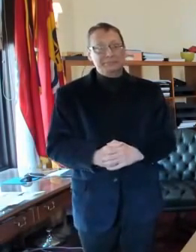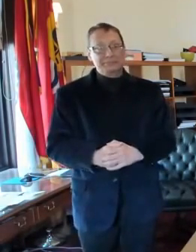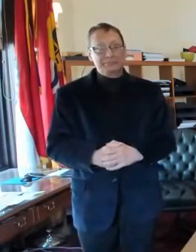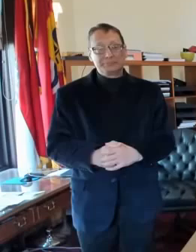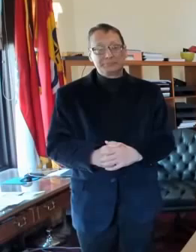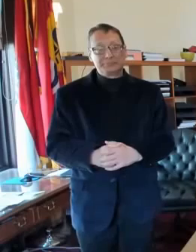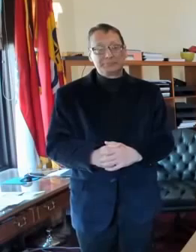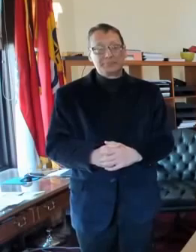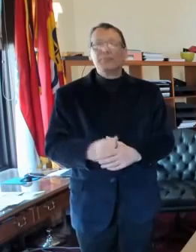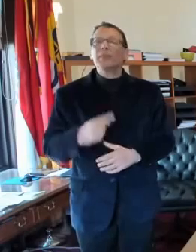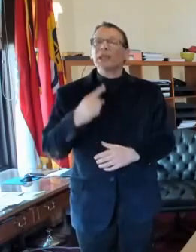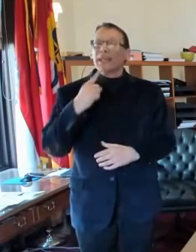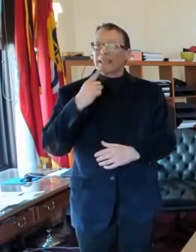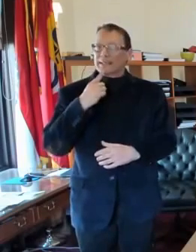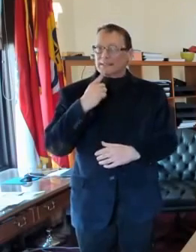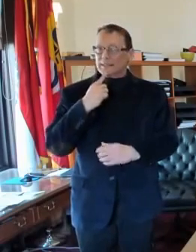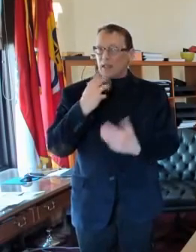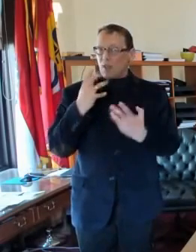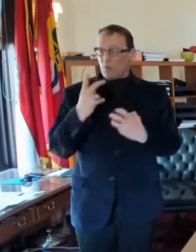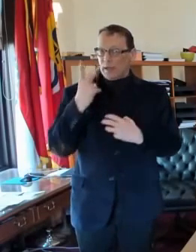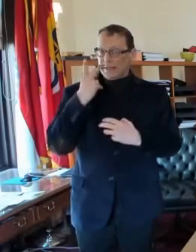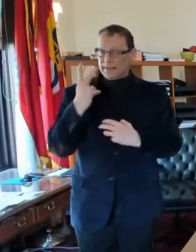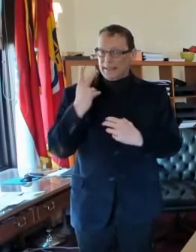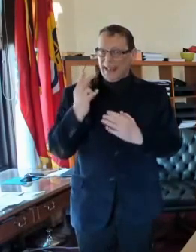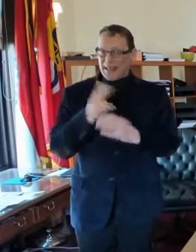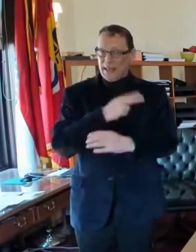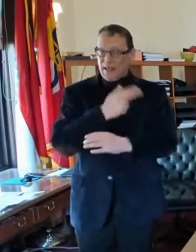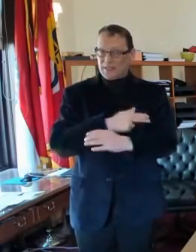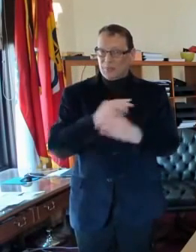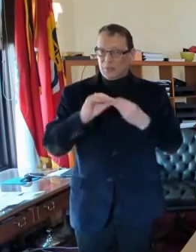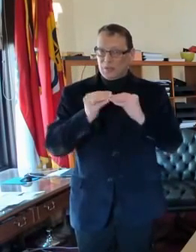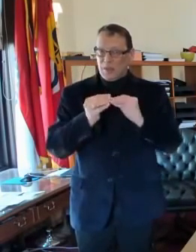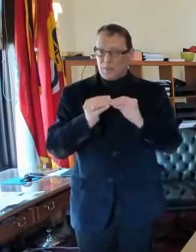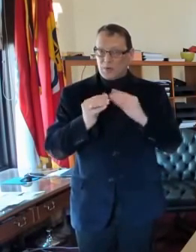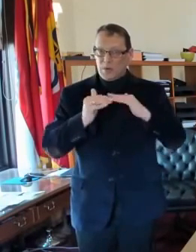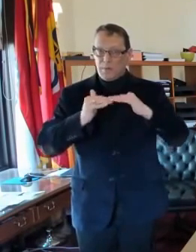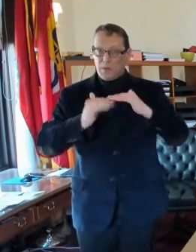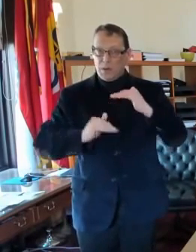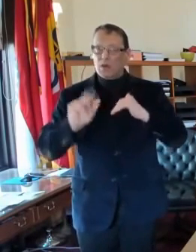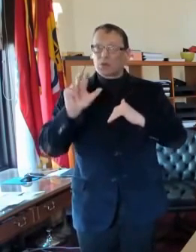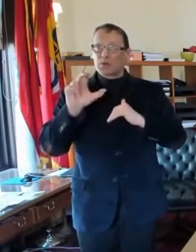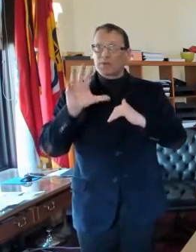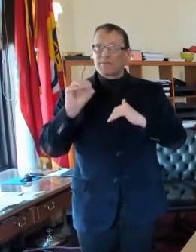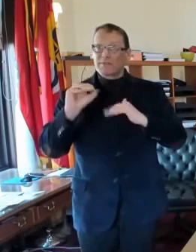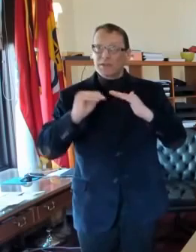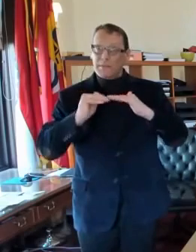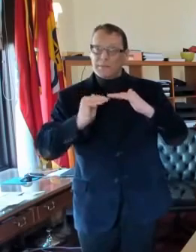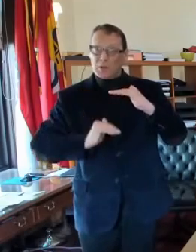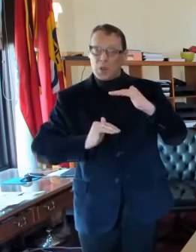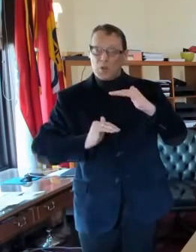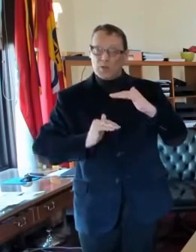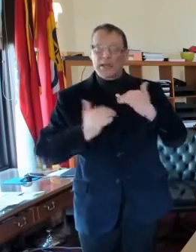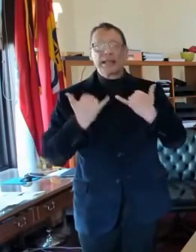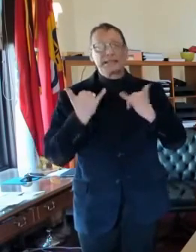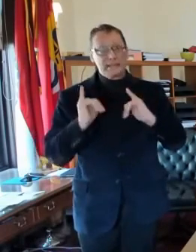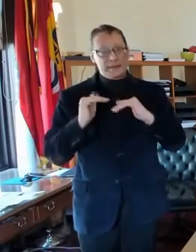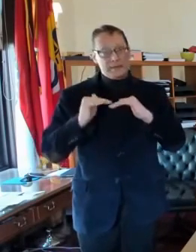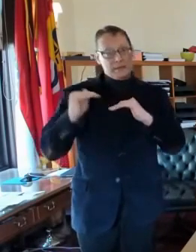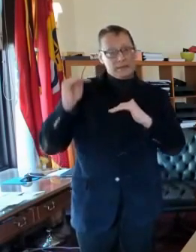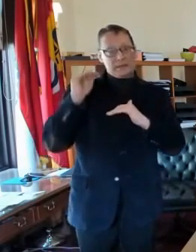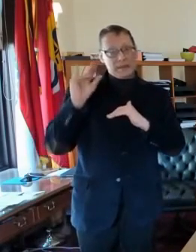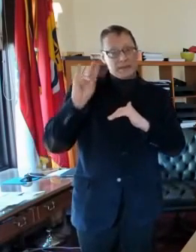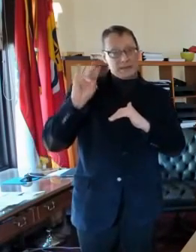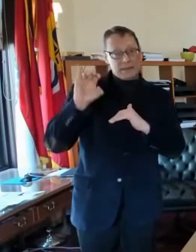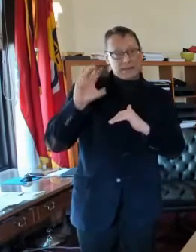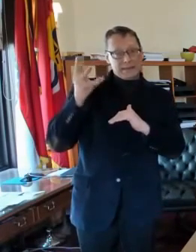We said we wanted to see the hospital census down under 350, and we're still at